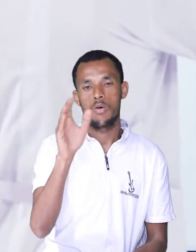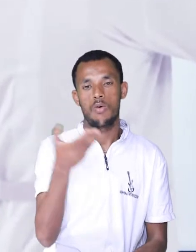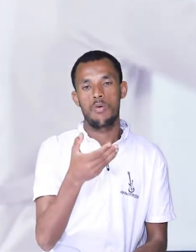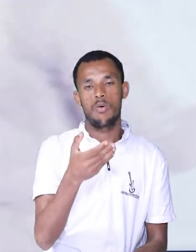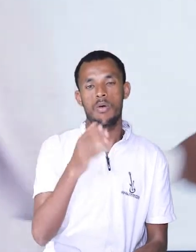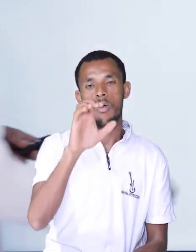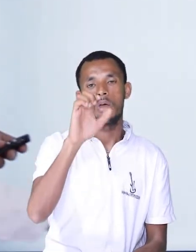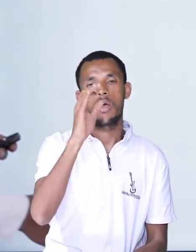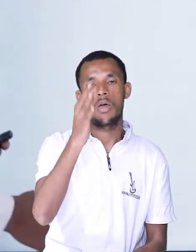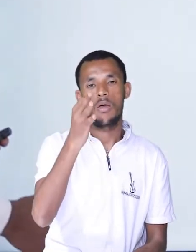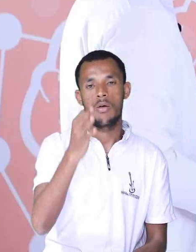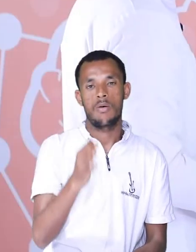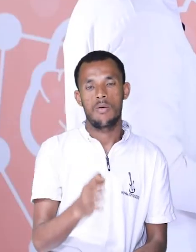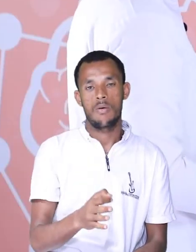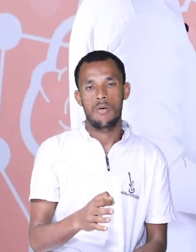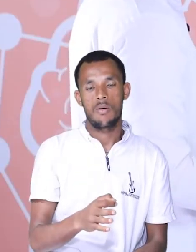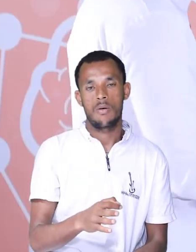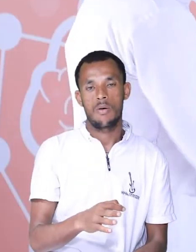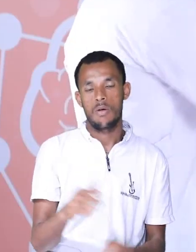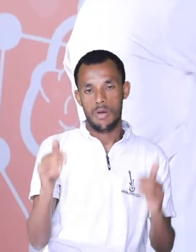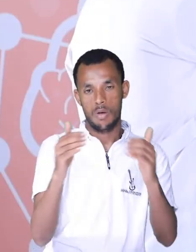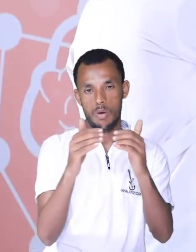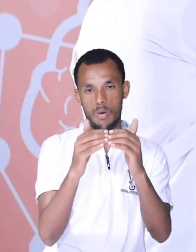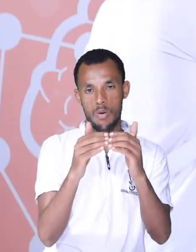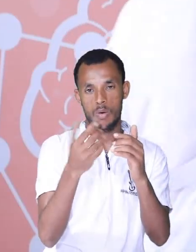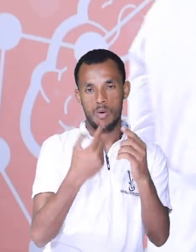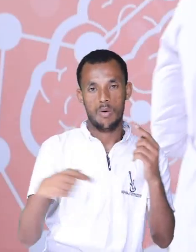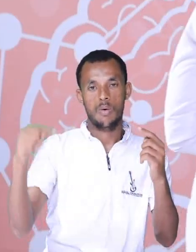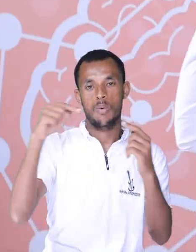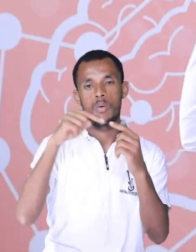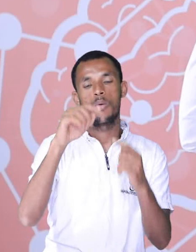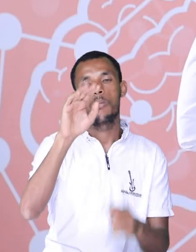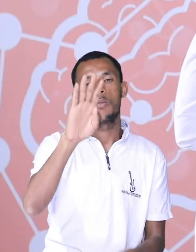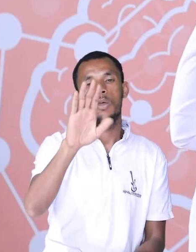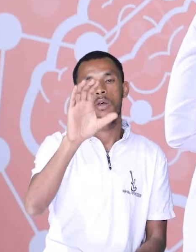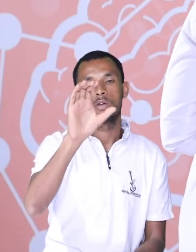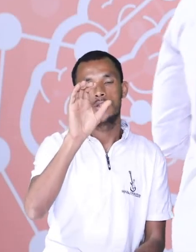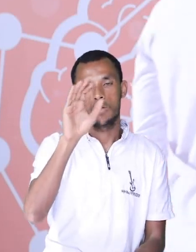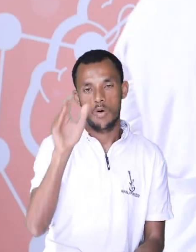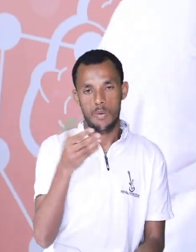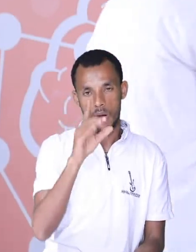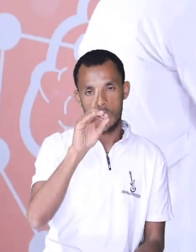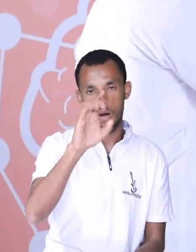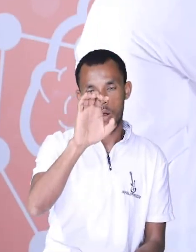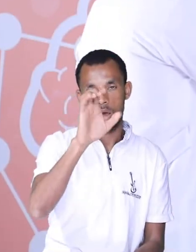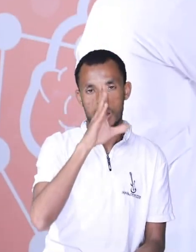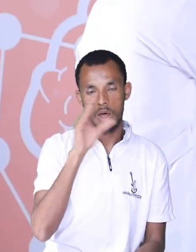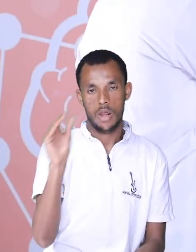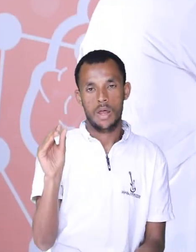over EF have to be equal to BC over DE